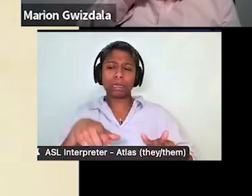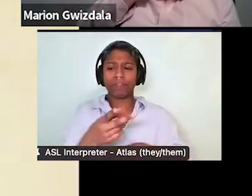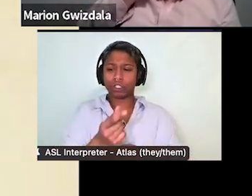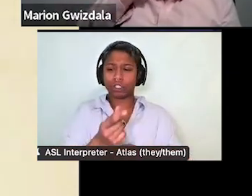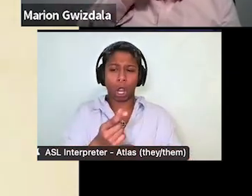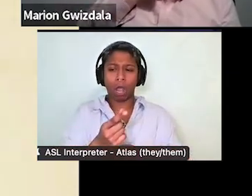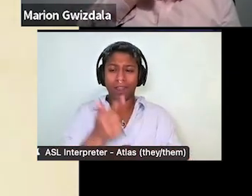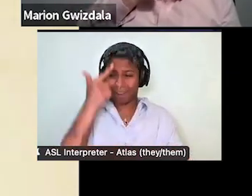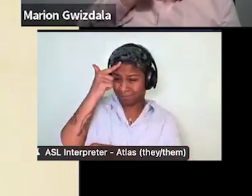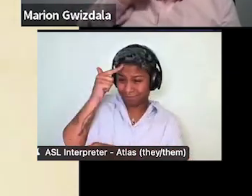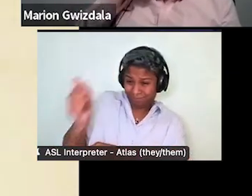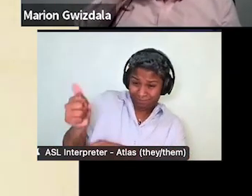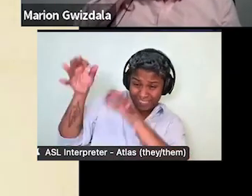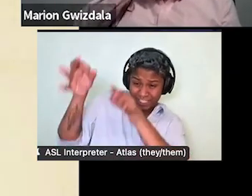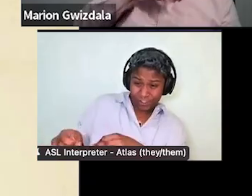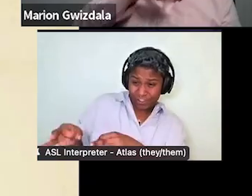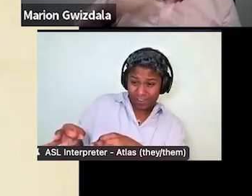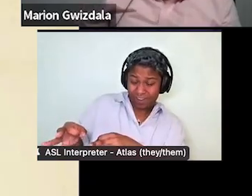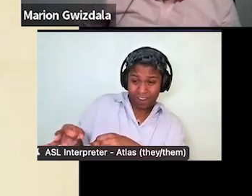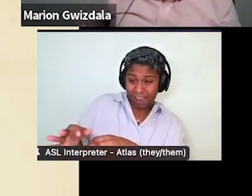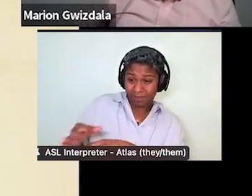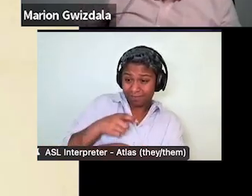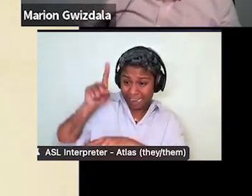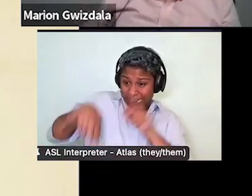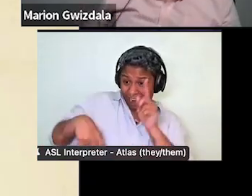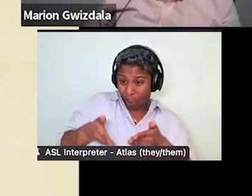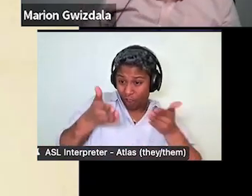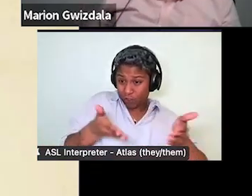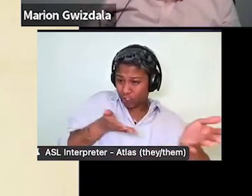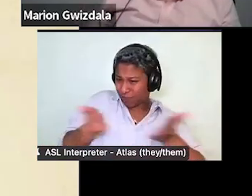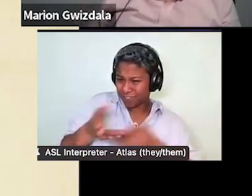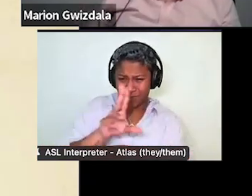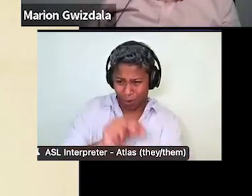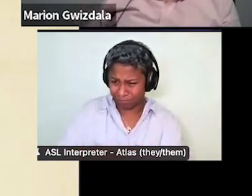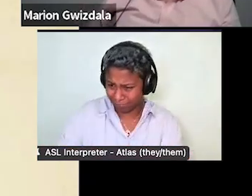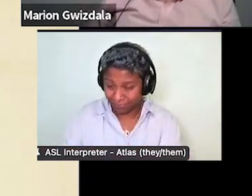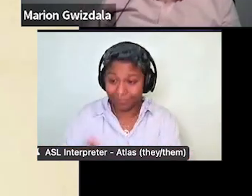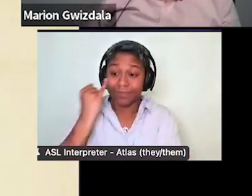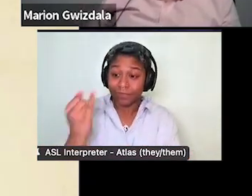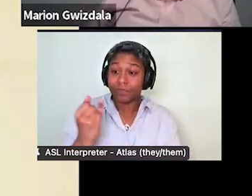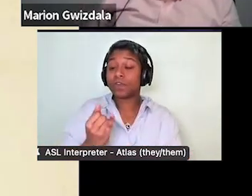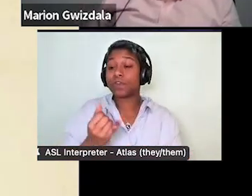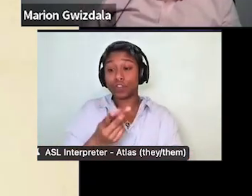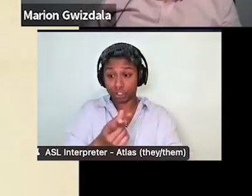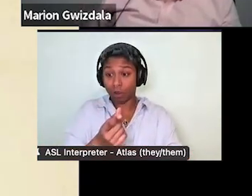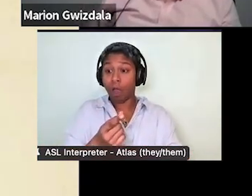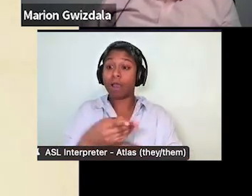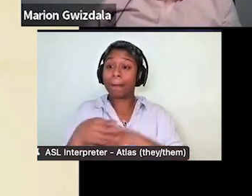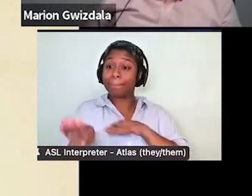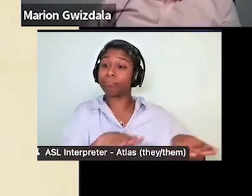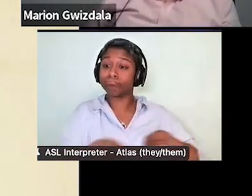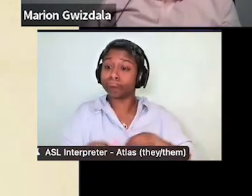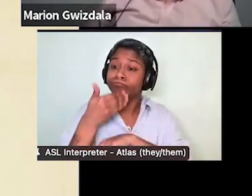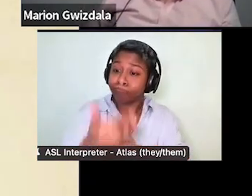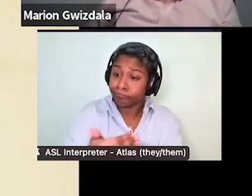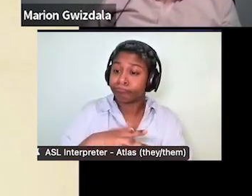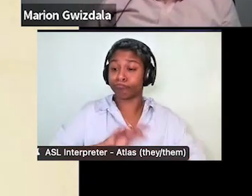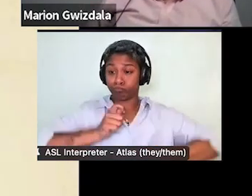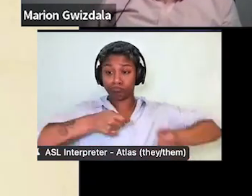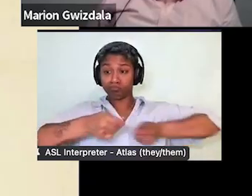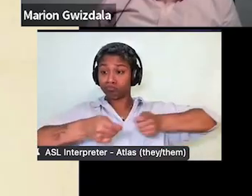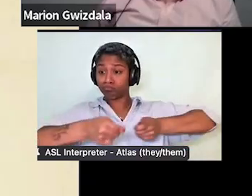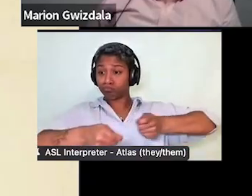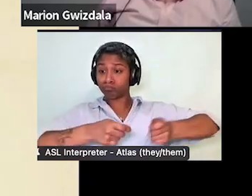them to make that decision. If the dog is well behaved, if the dog is under control, and the person